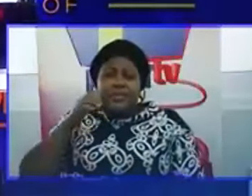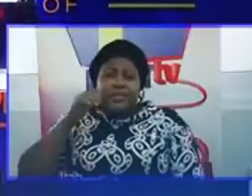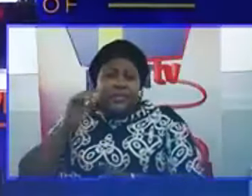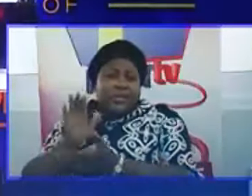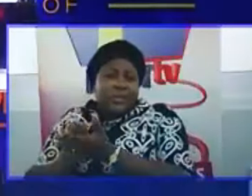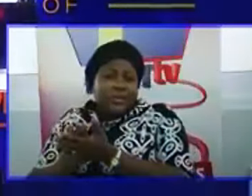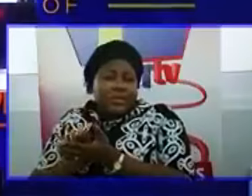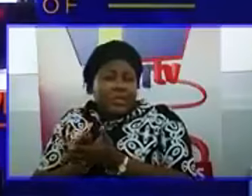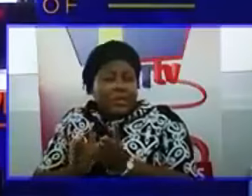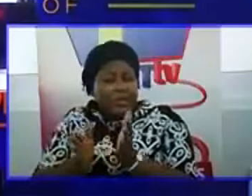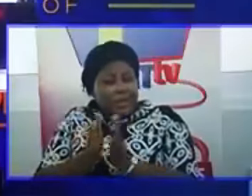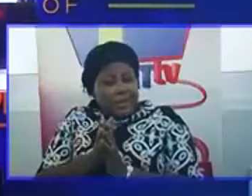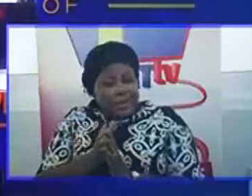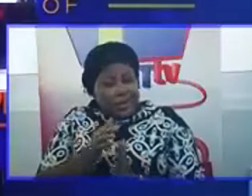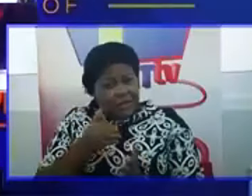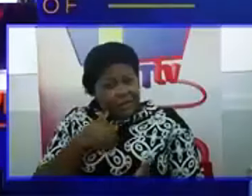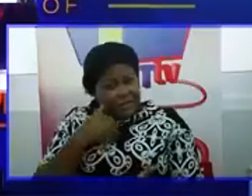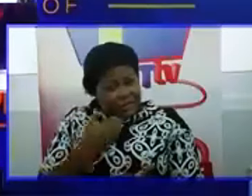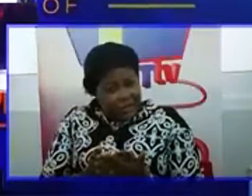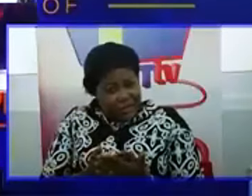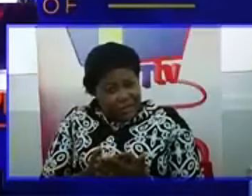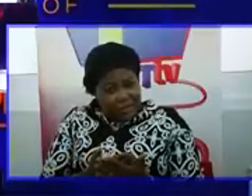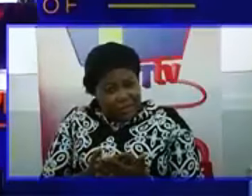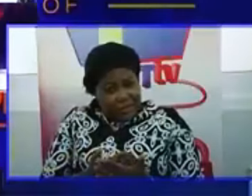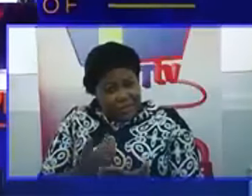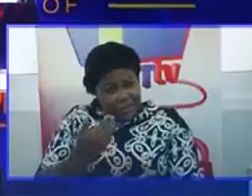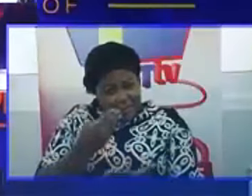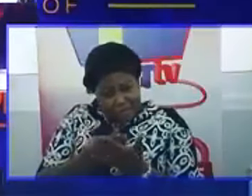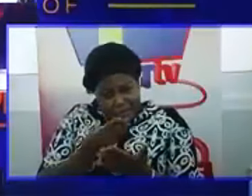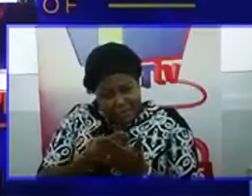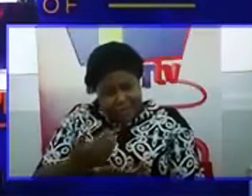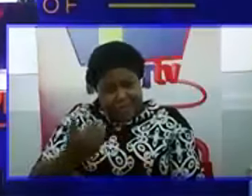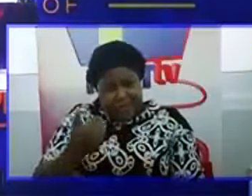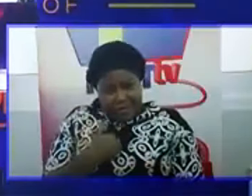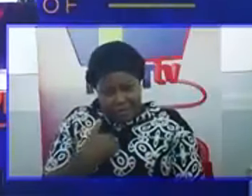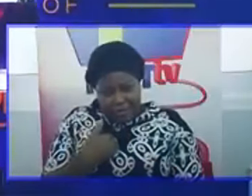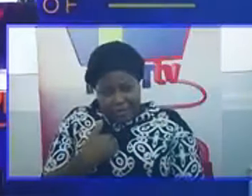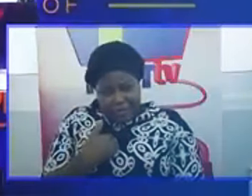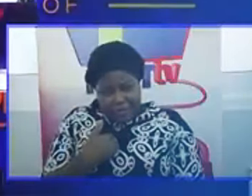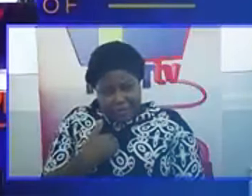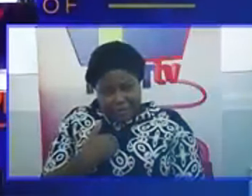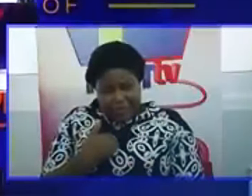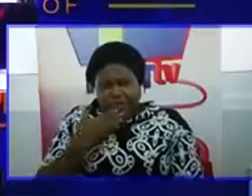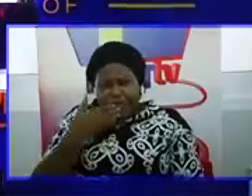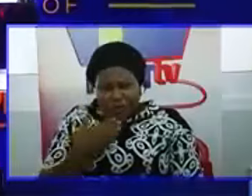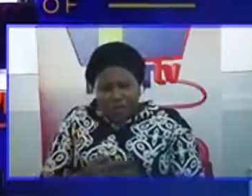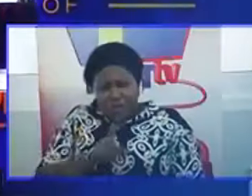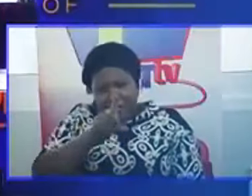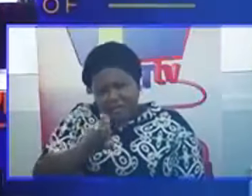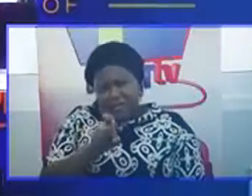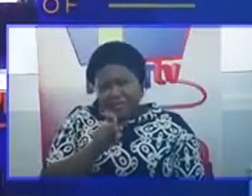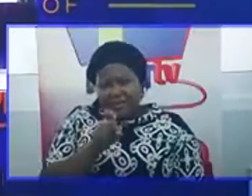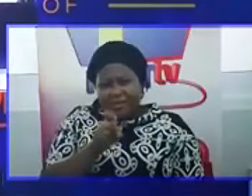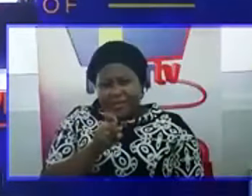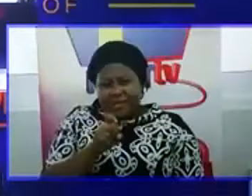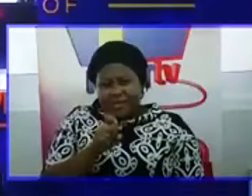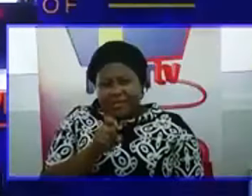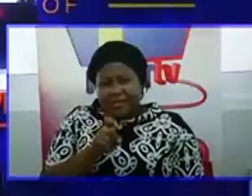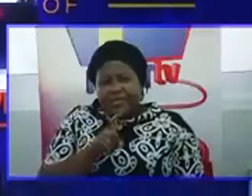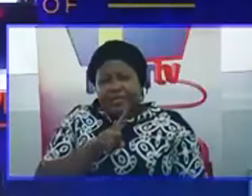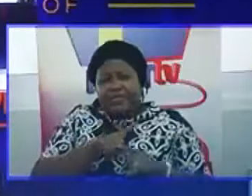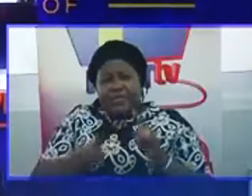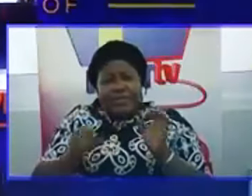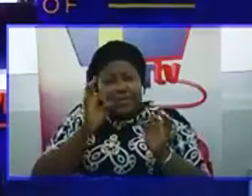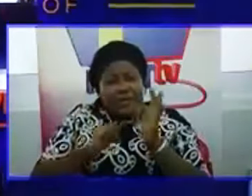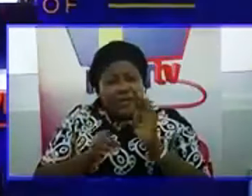money? You see, do you have money? That was a good question. Because even if the international